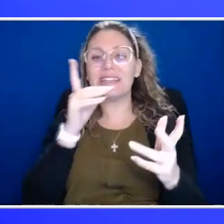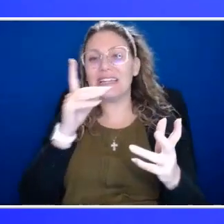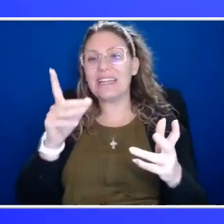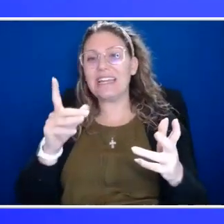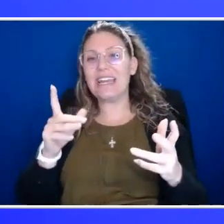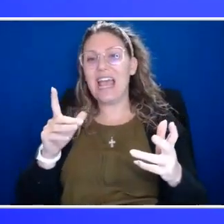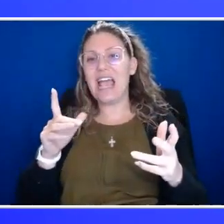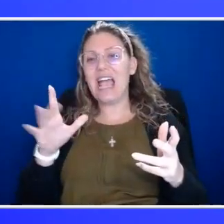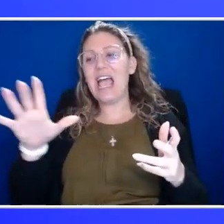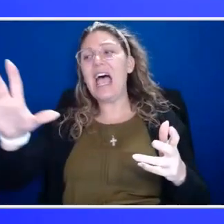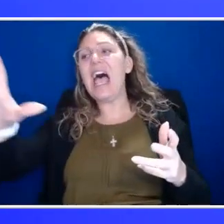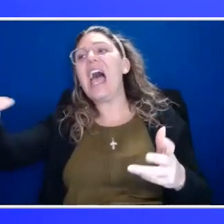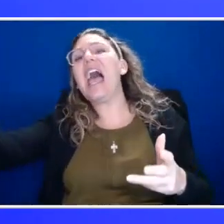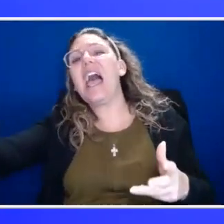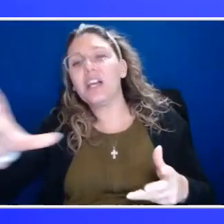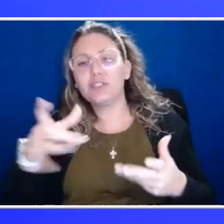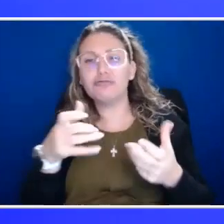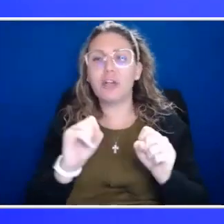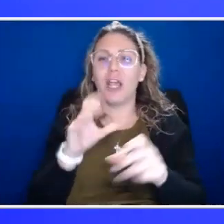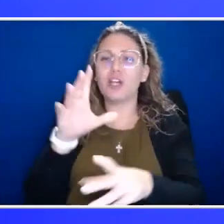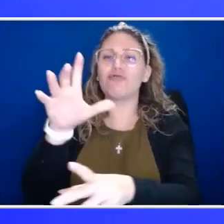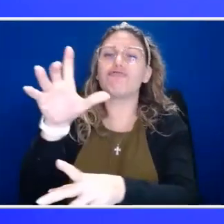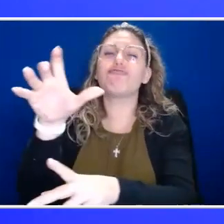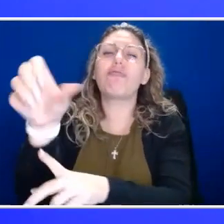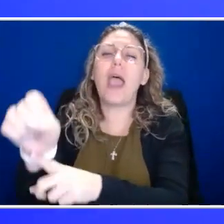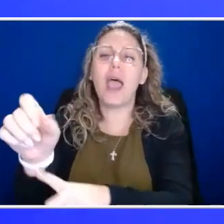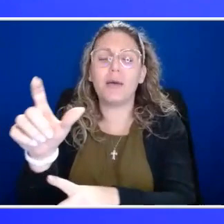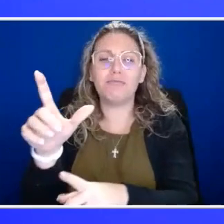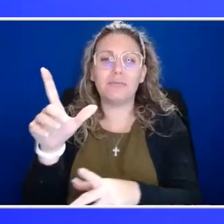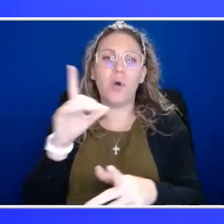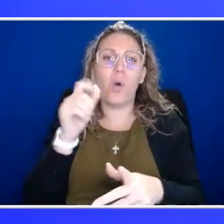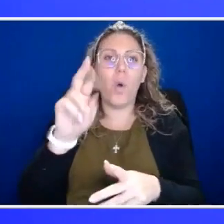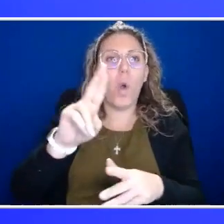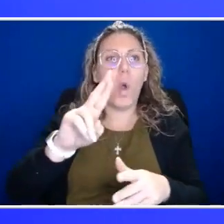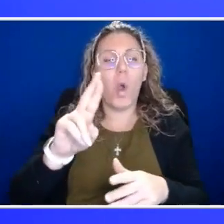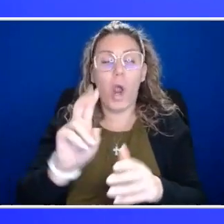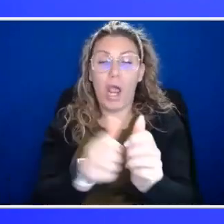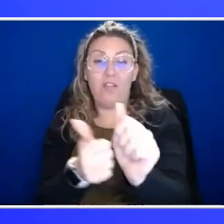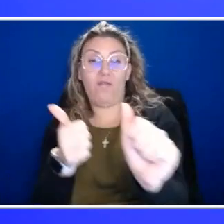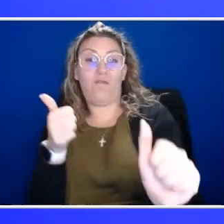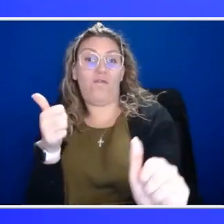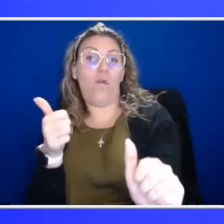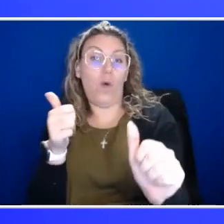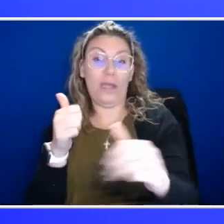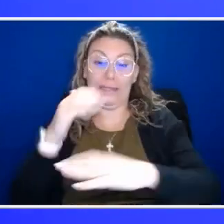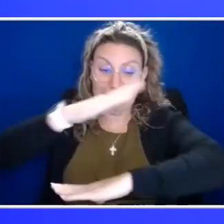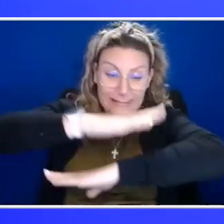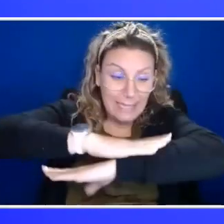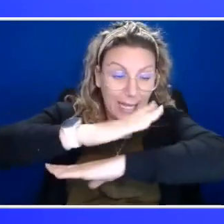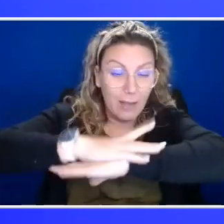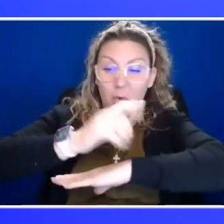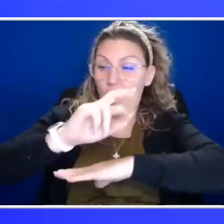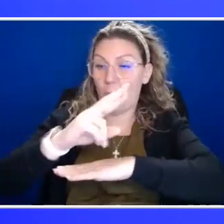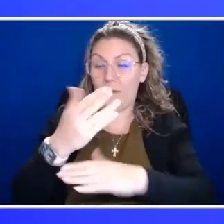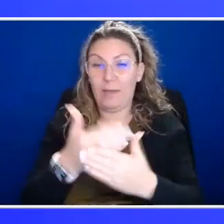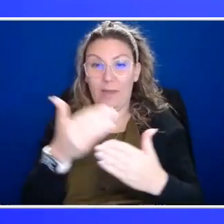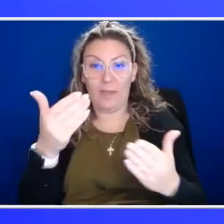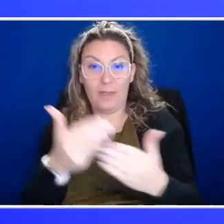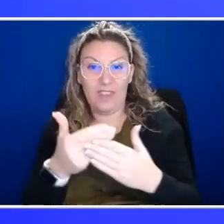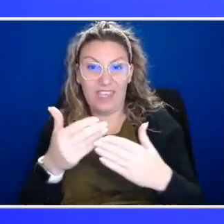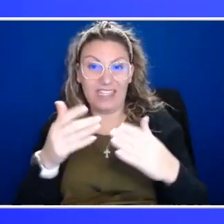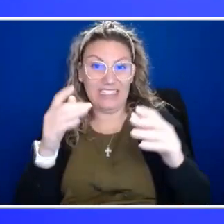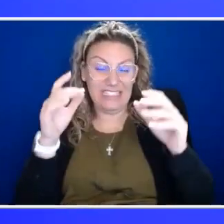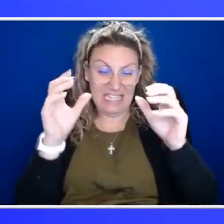far away, avoiding the table that's off in the distance, or things that are unstable, right? Because then we just fall on